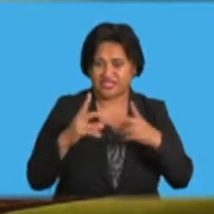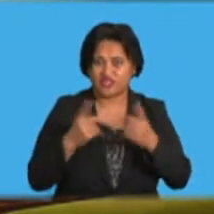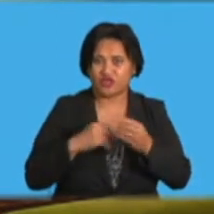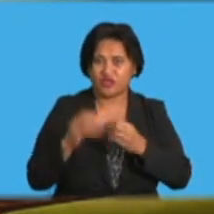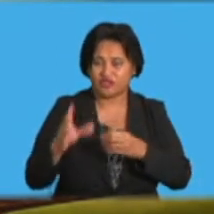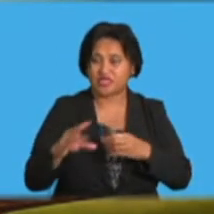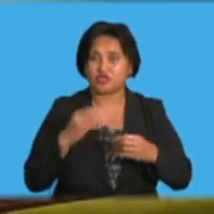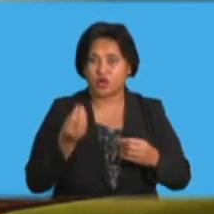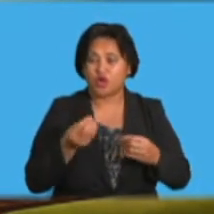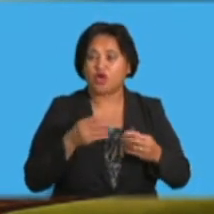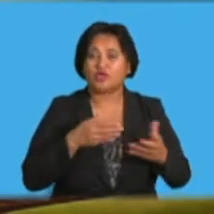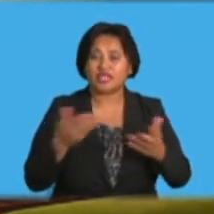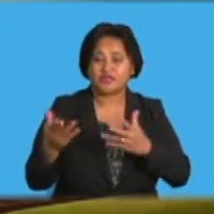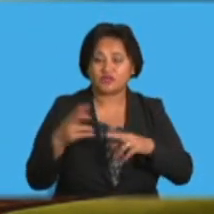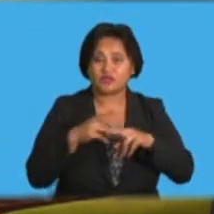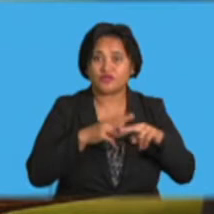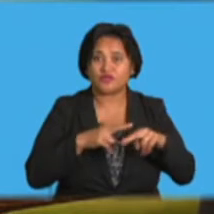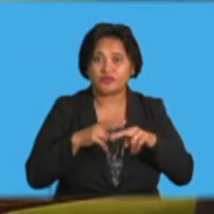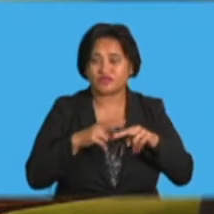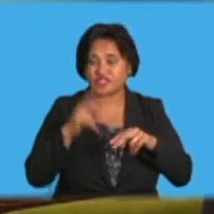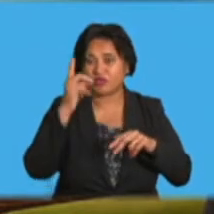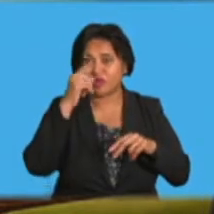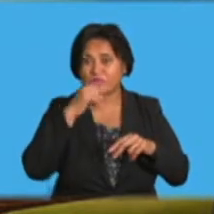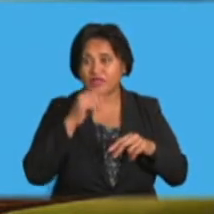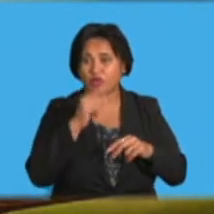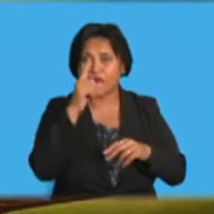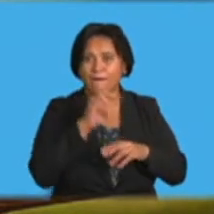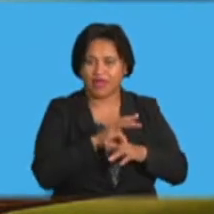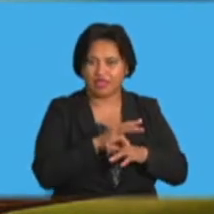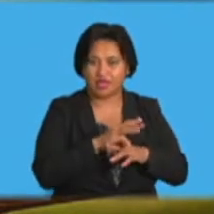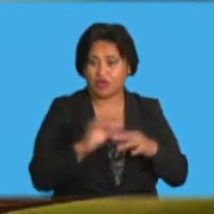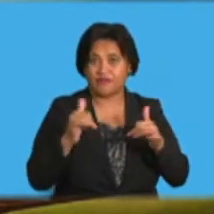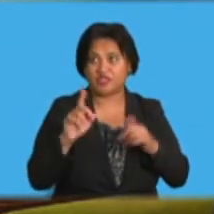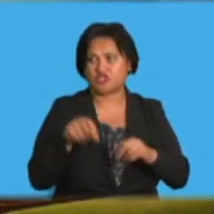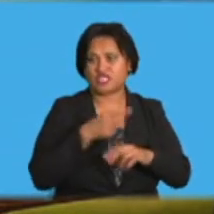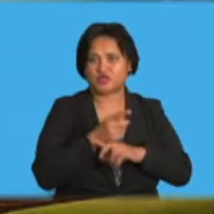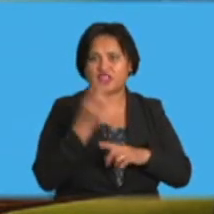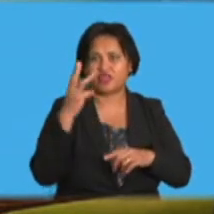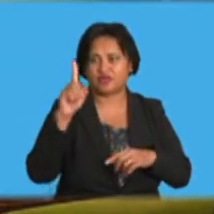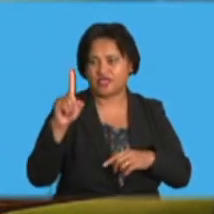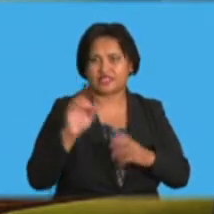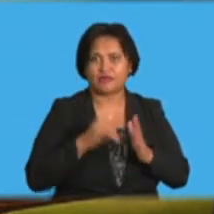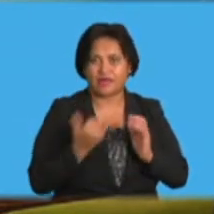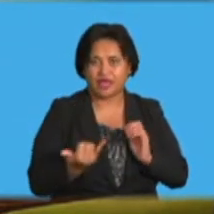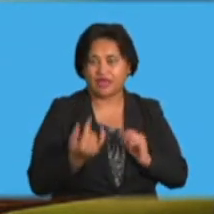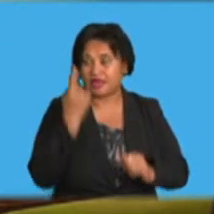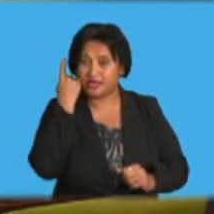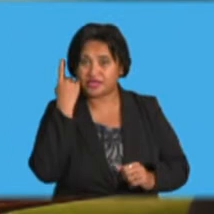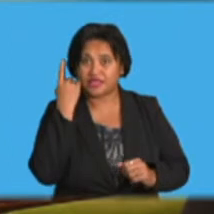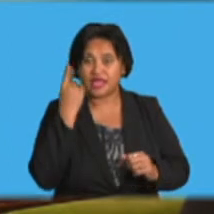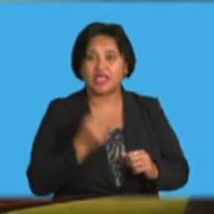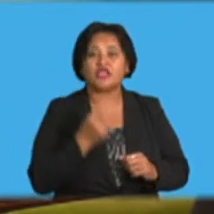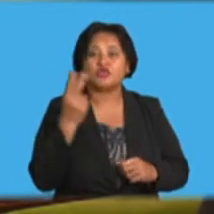month to register for the e-transport care, which will cease on the 21st of May, which is next week. As of yesterday, Madam Speaker,